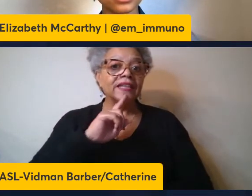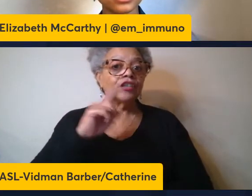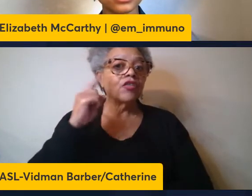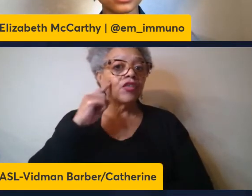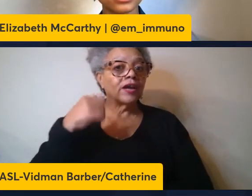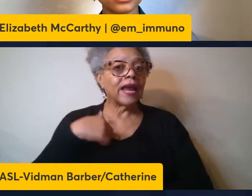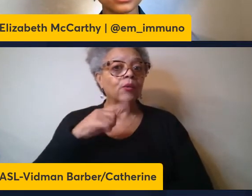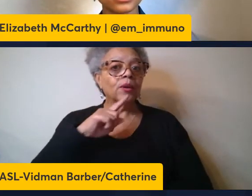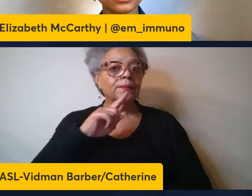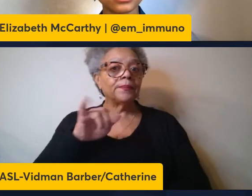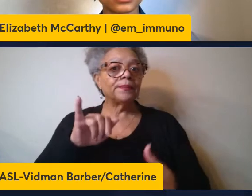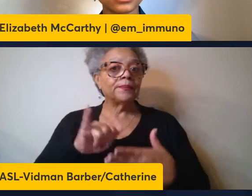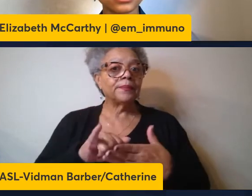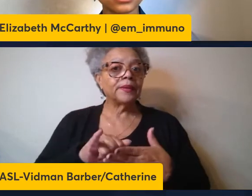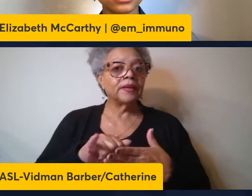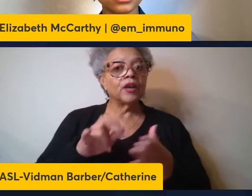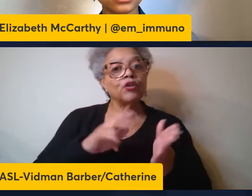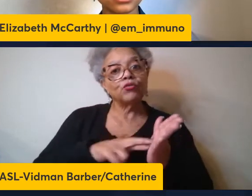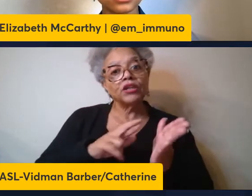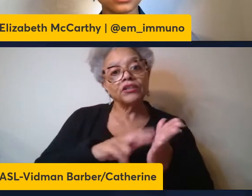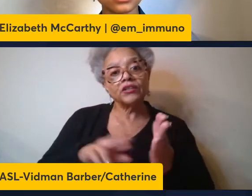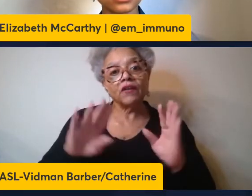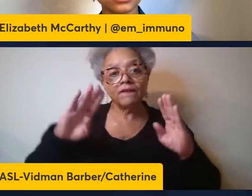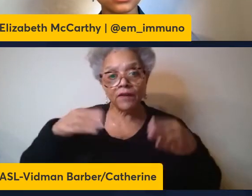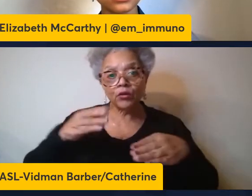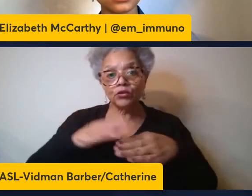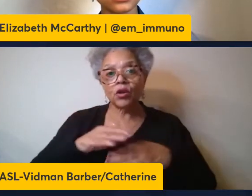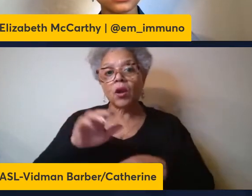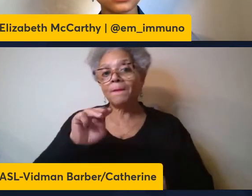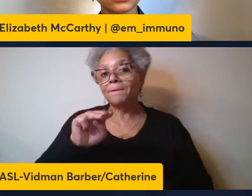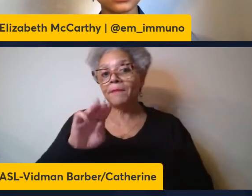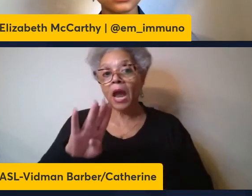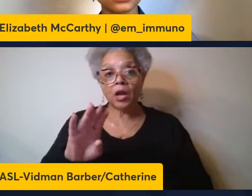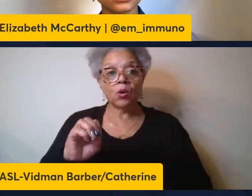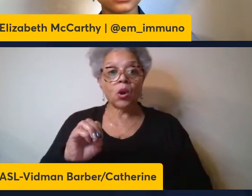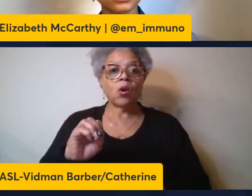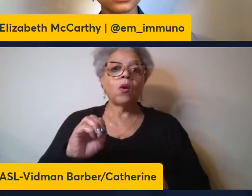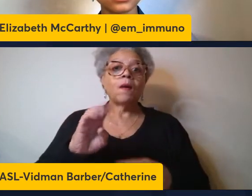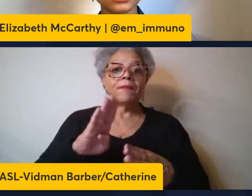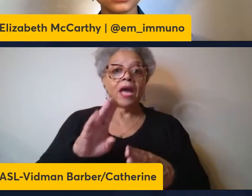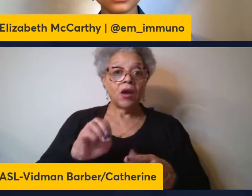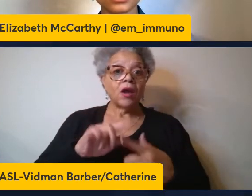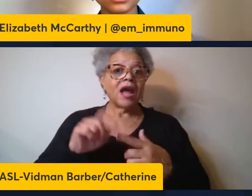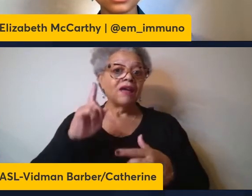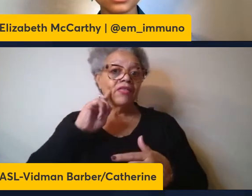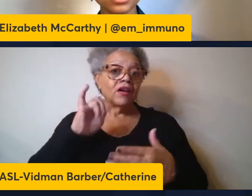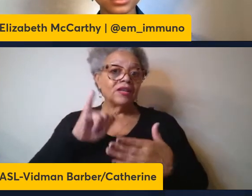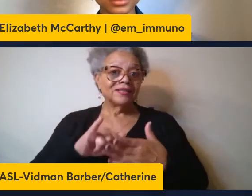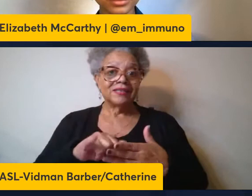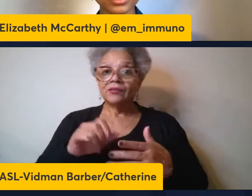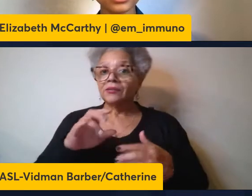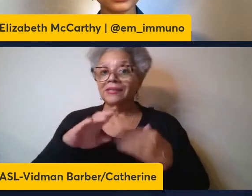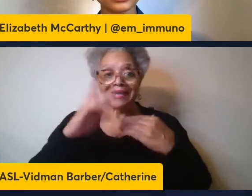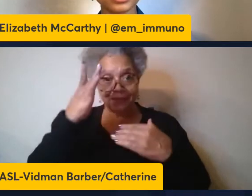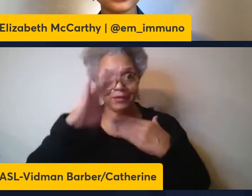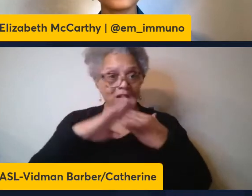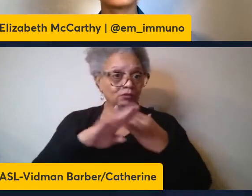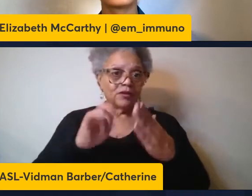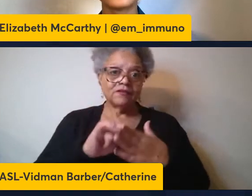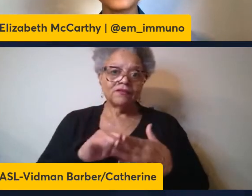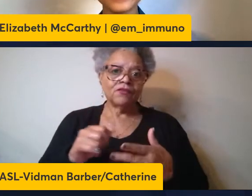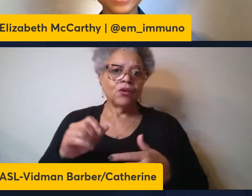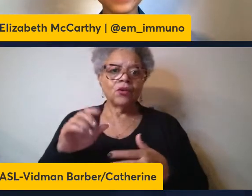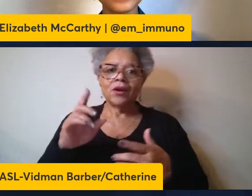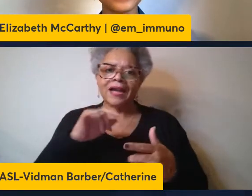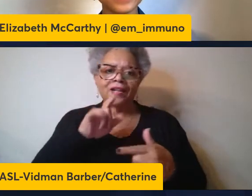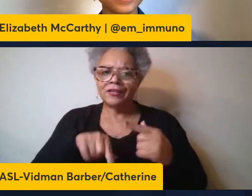a wet lab person, really focused on microbiology. I thought immunology itself was really full of jargon. I just couldn't keep up. I didn't feel like I